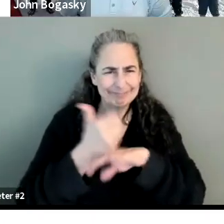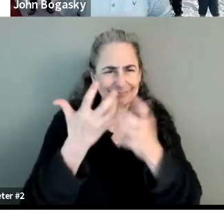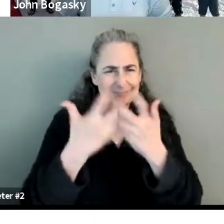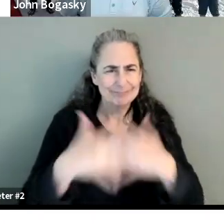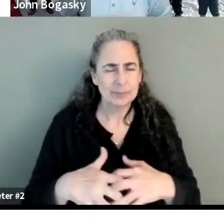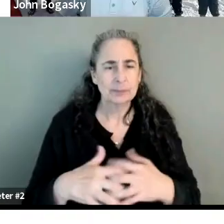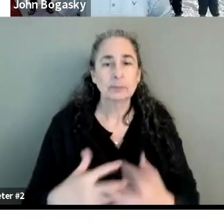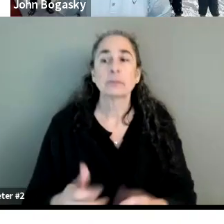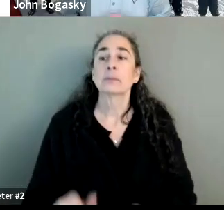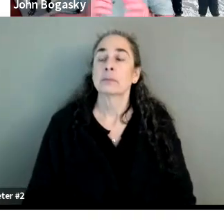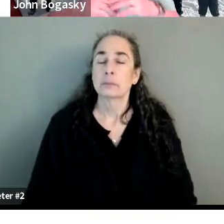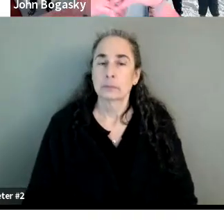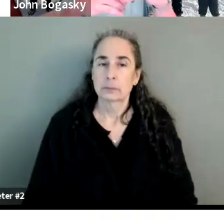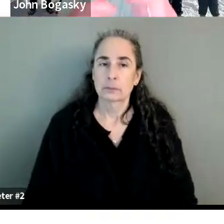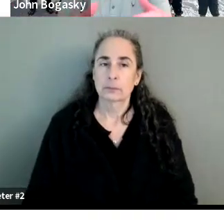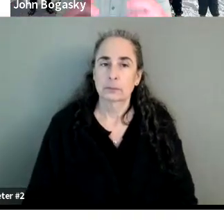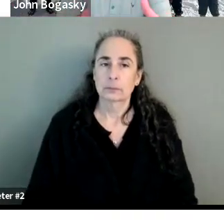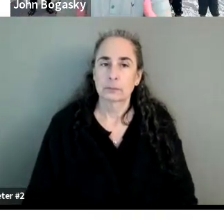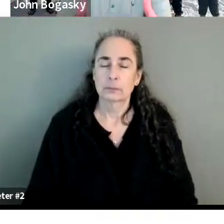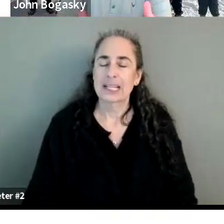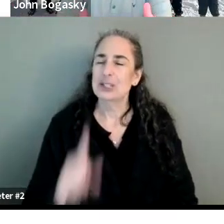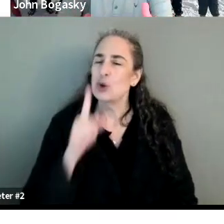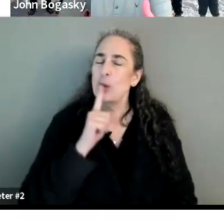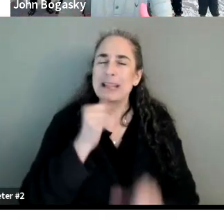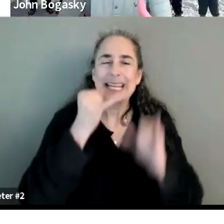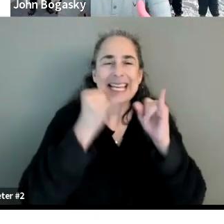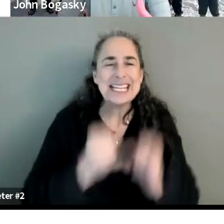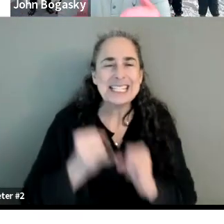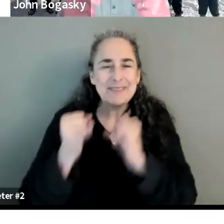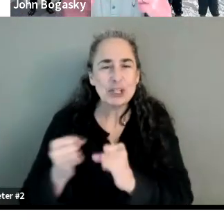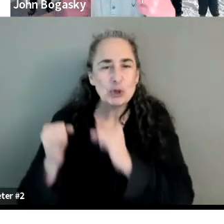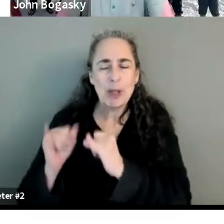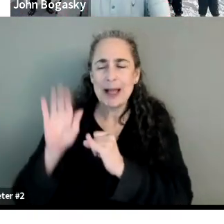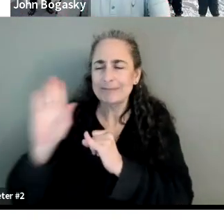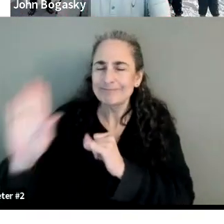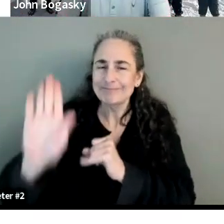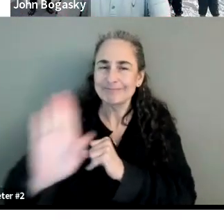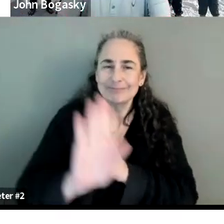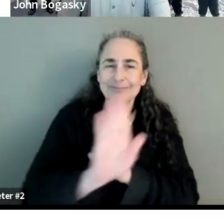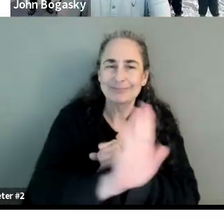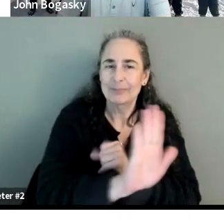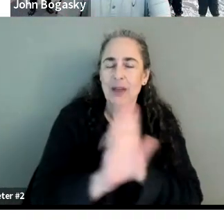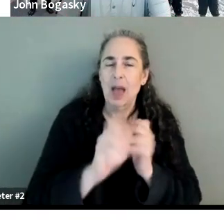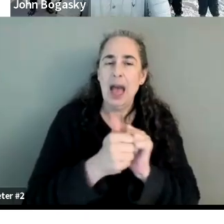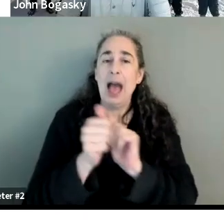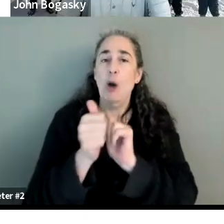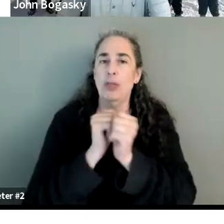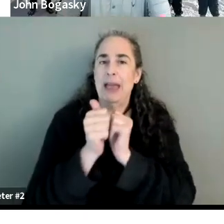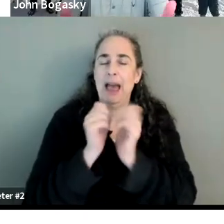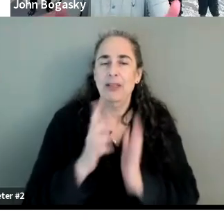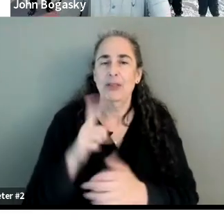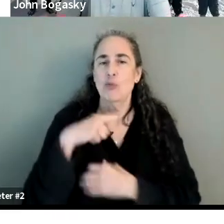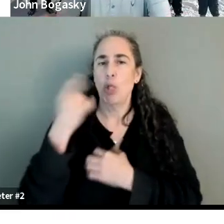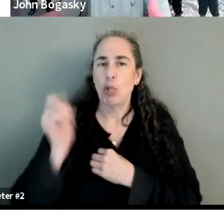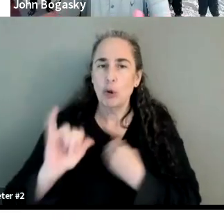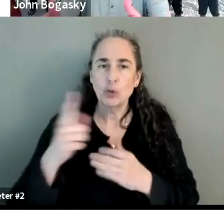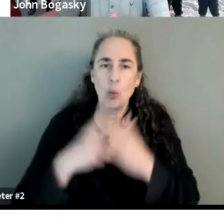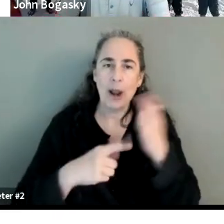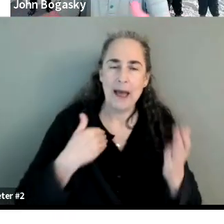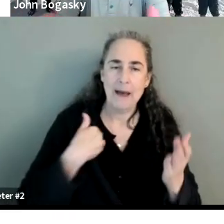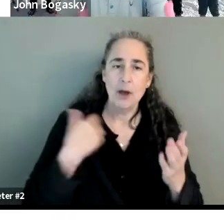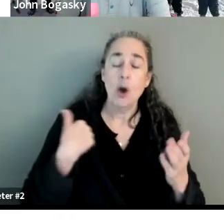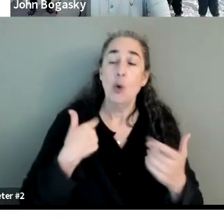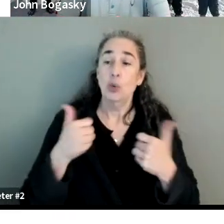Well, it's so individualistic. It's so individualized depending on how the athlete presents. We really try